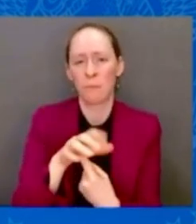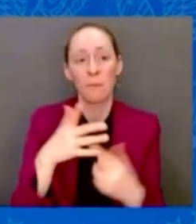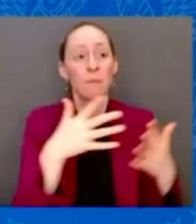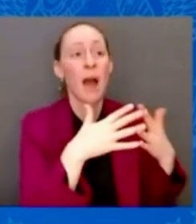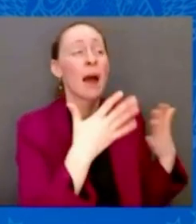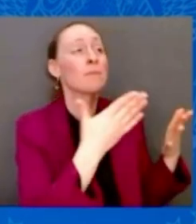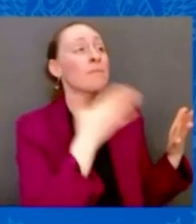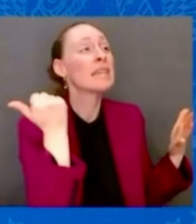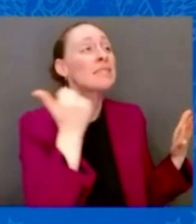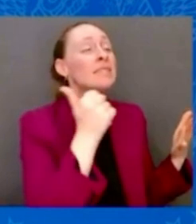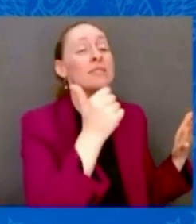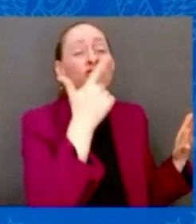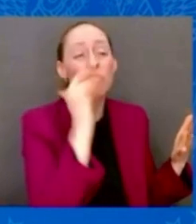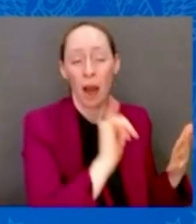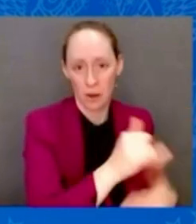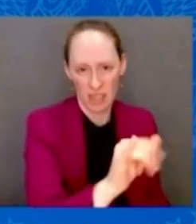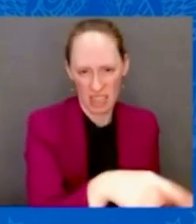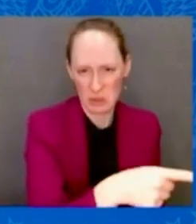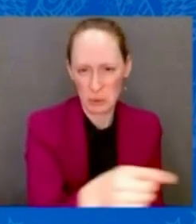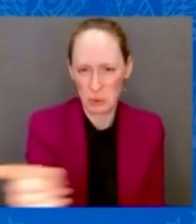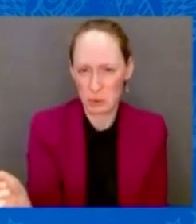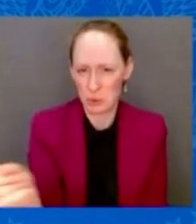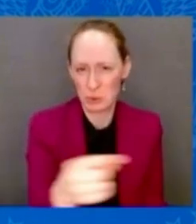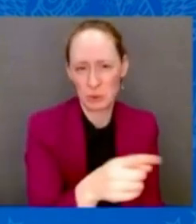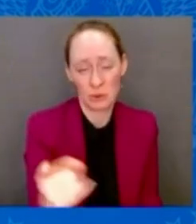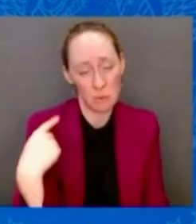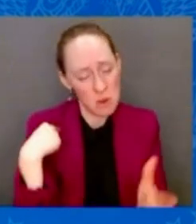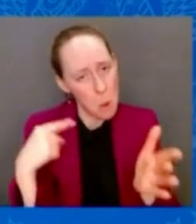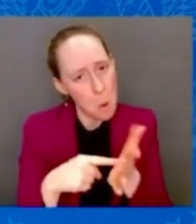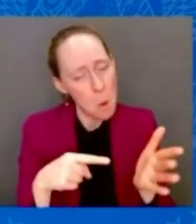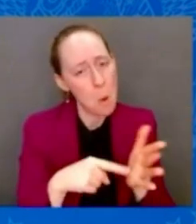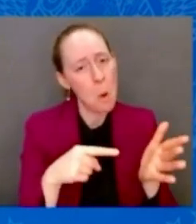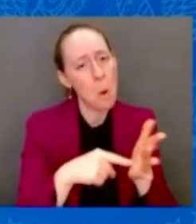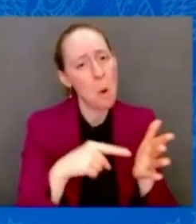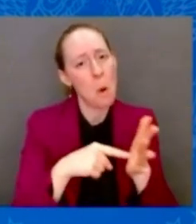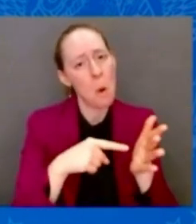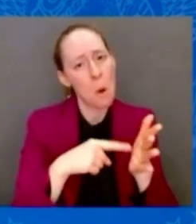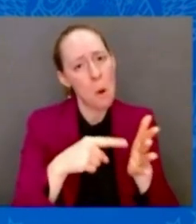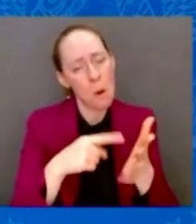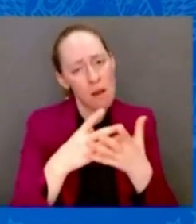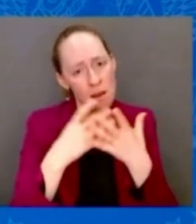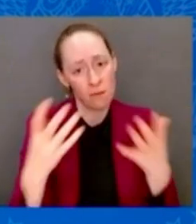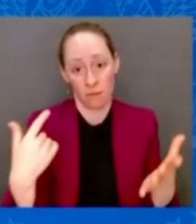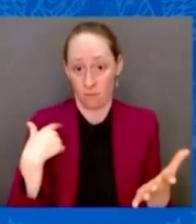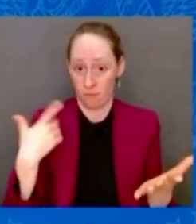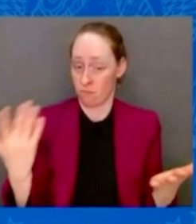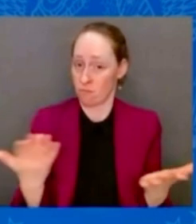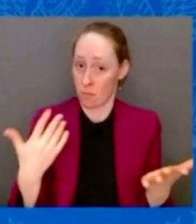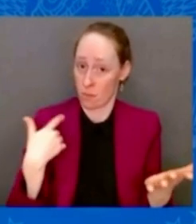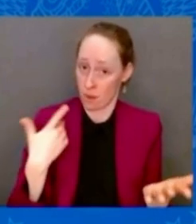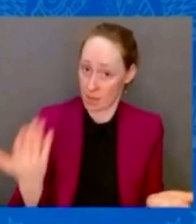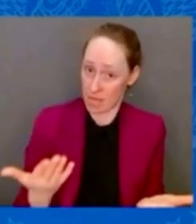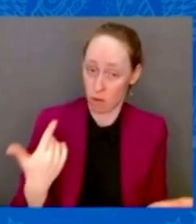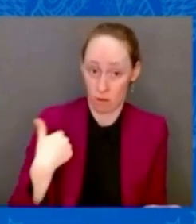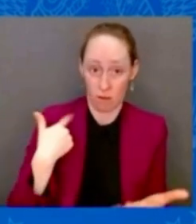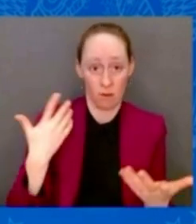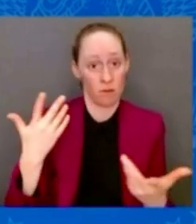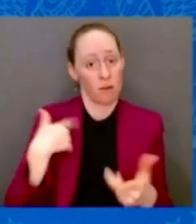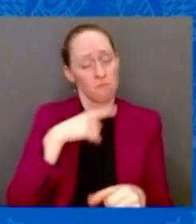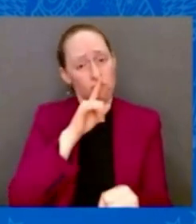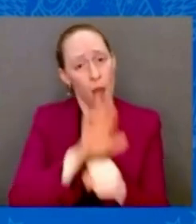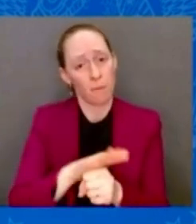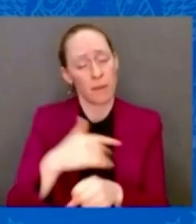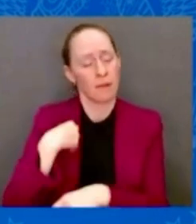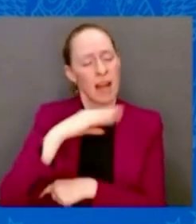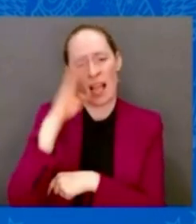as long as I'm standing here, I will never forget what you did for me, for the country, and for all of us. Thank you, thank you, thank you. God bless you,